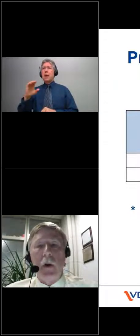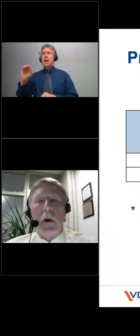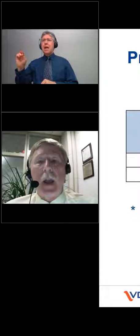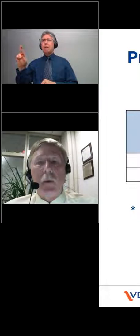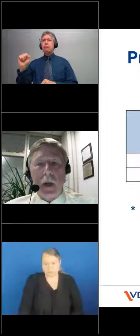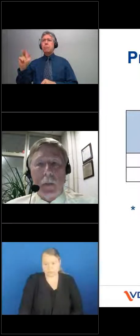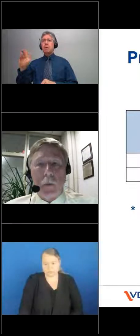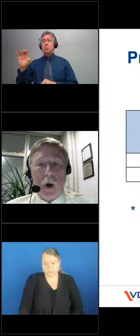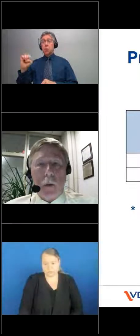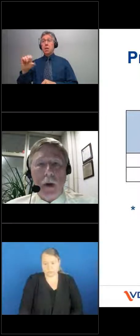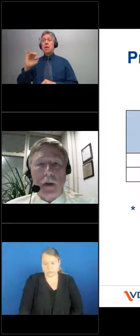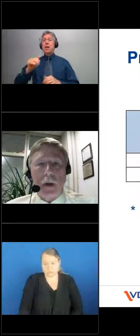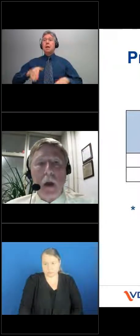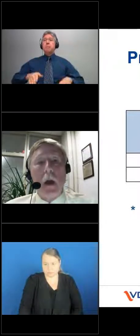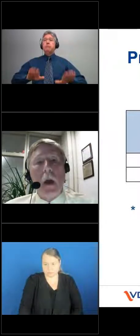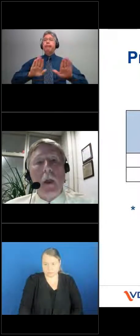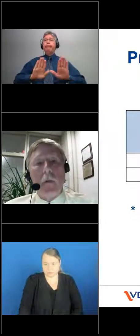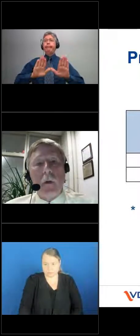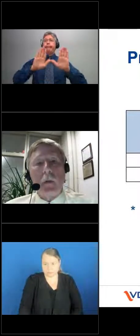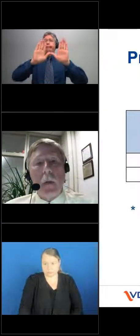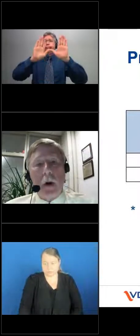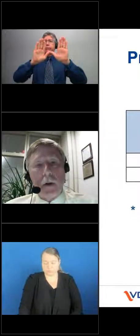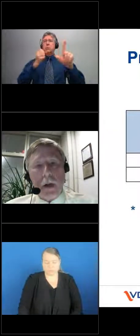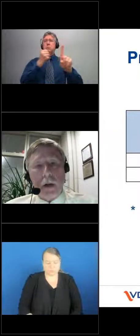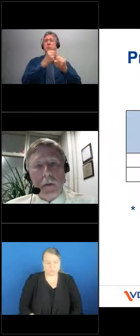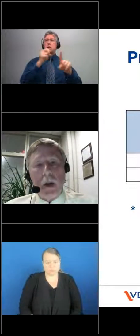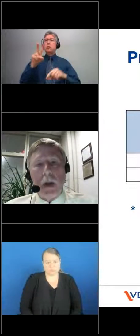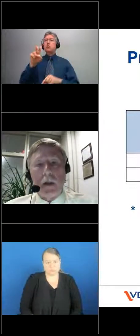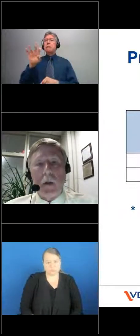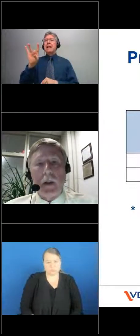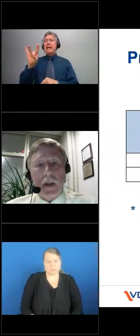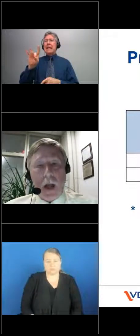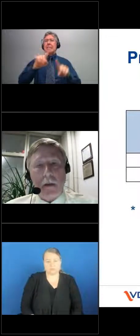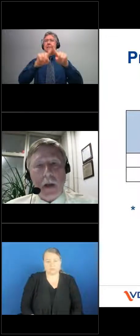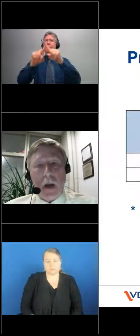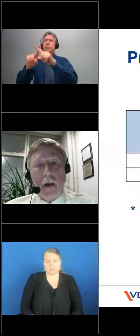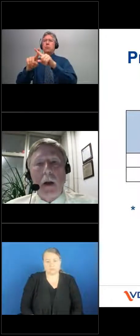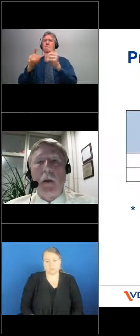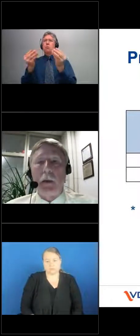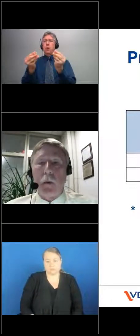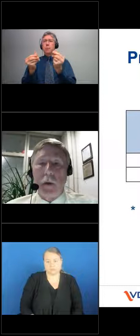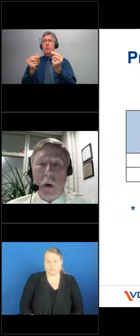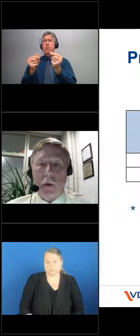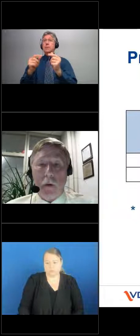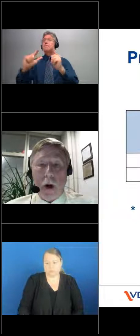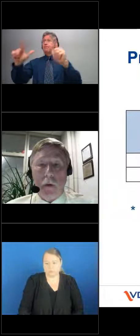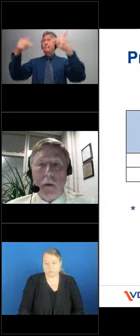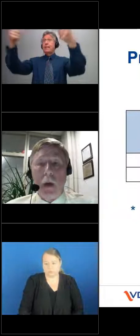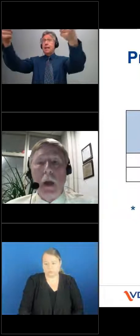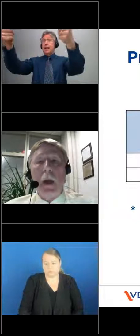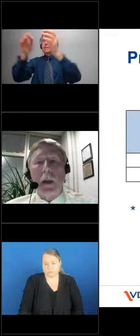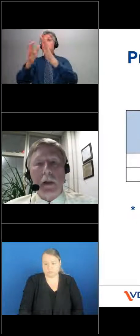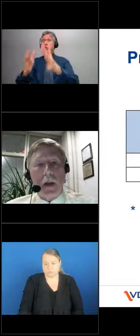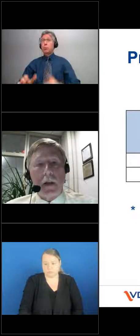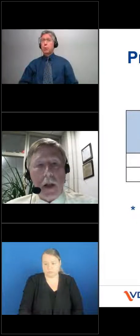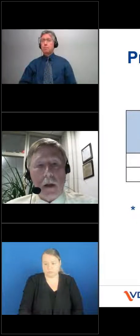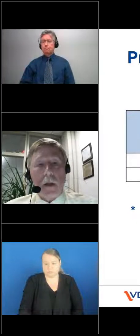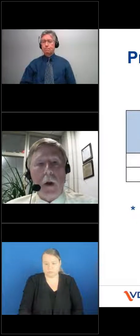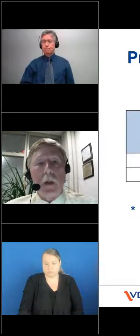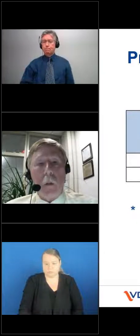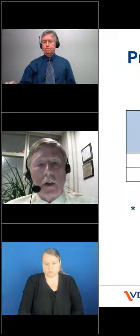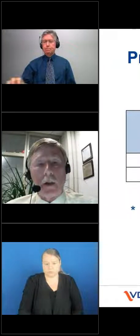benefiting 208 receptor properties. The first barrier section begins along the south side of Spring Mall Drive,